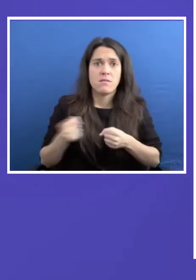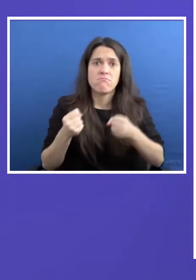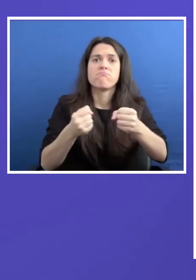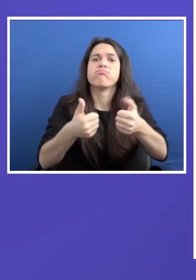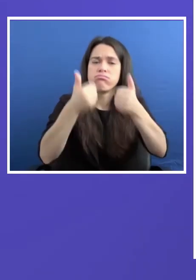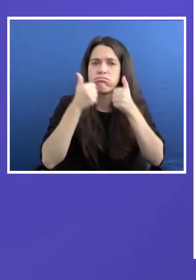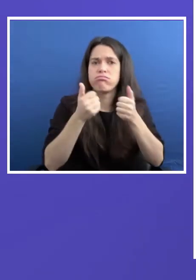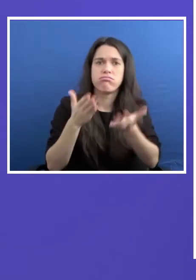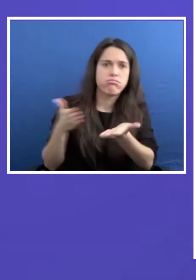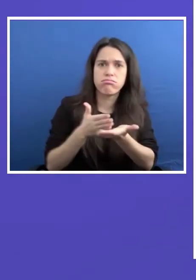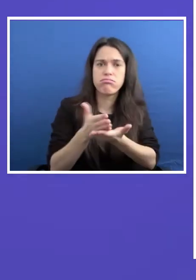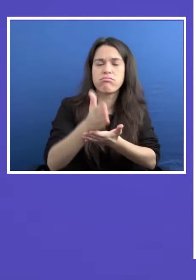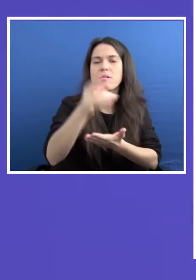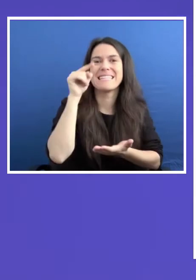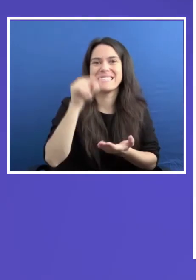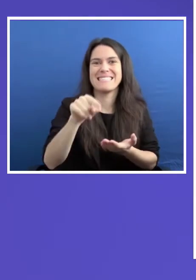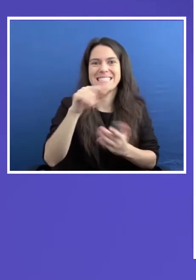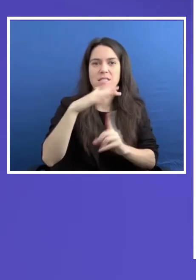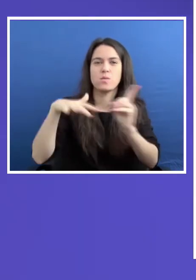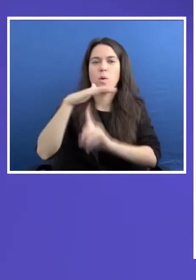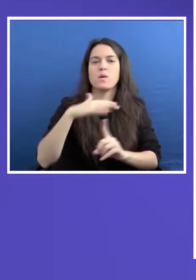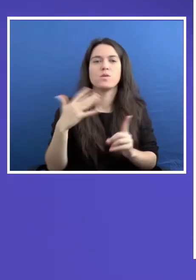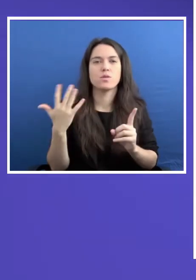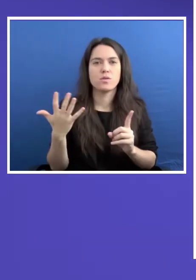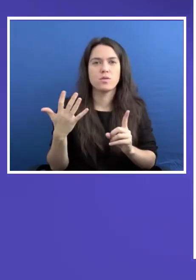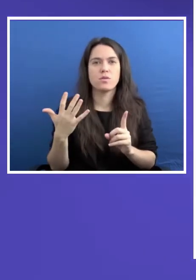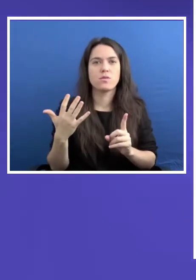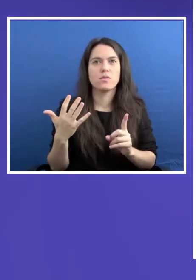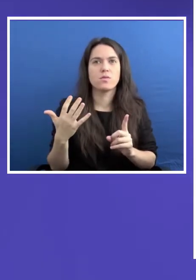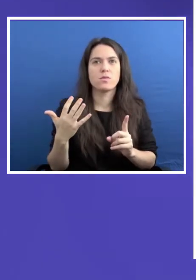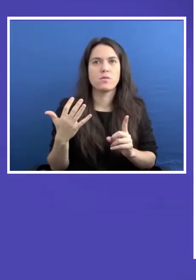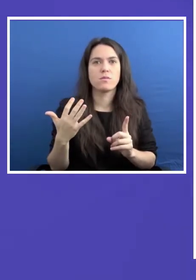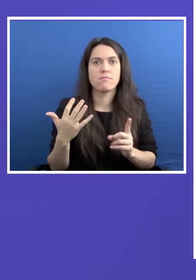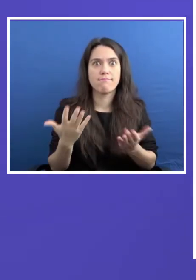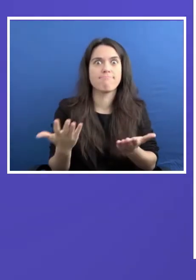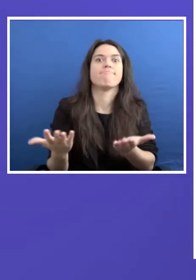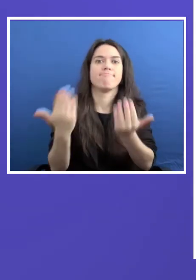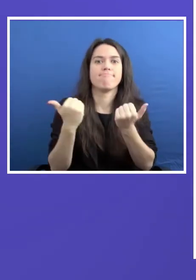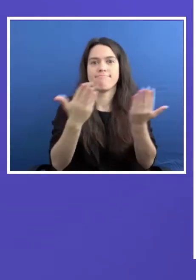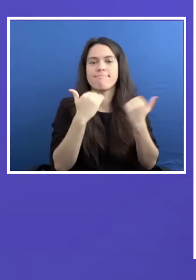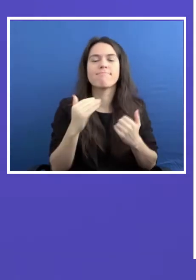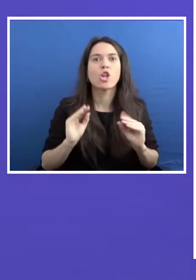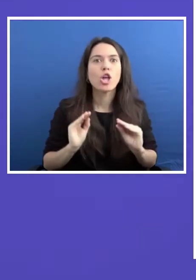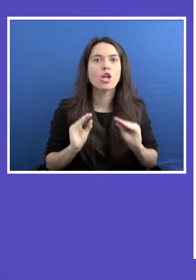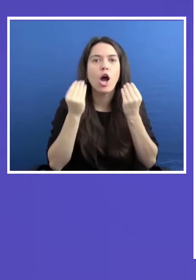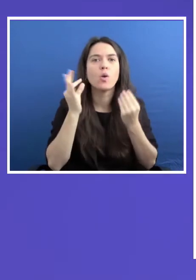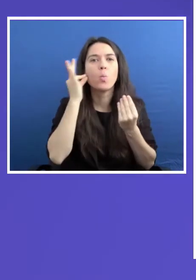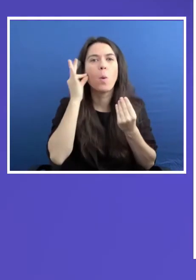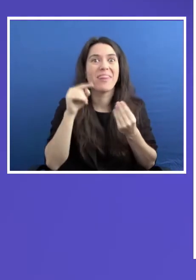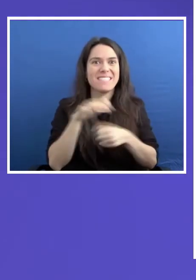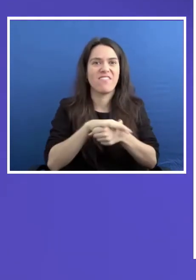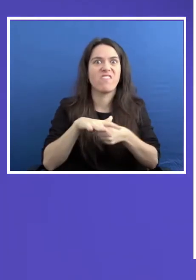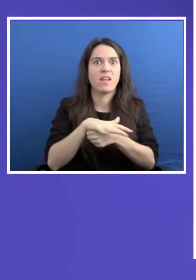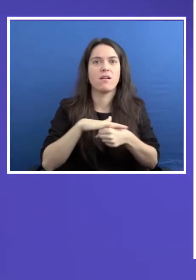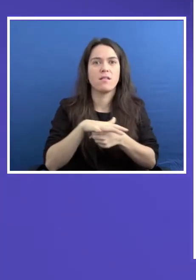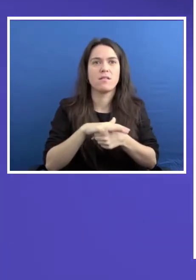the mentioned situation will be by attracting young women to this field in the first place through